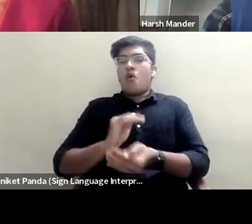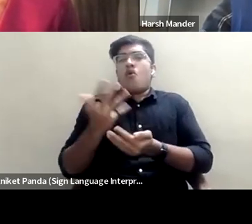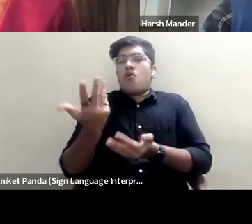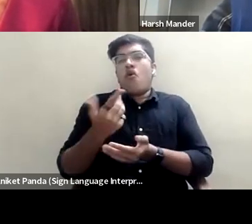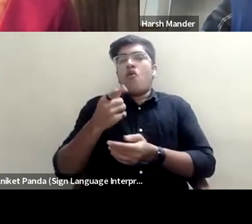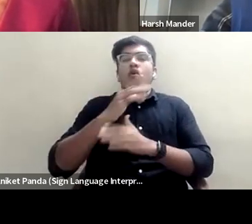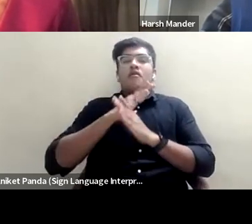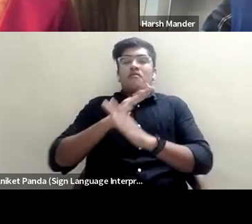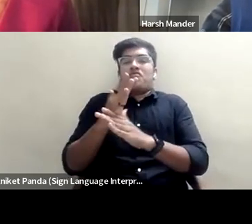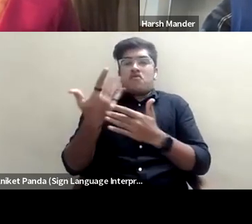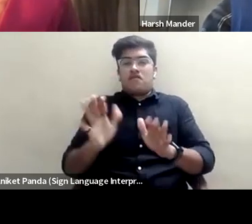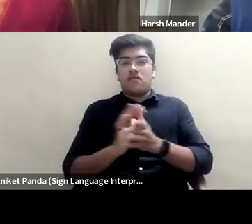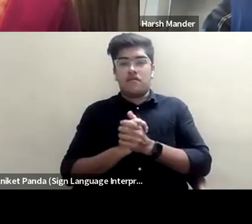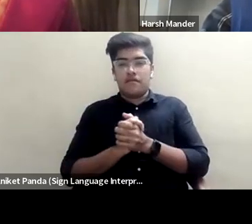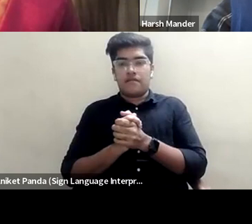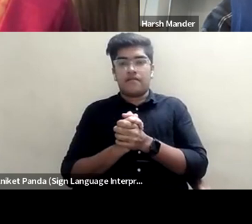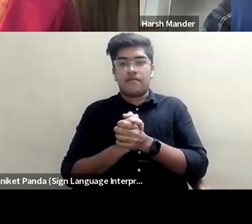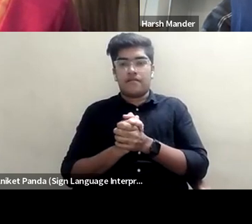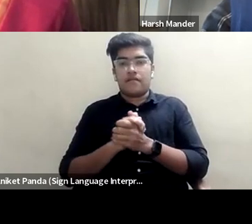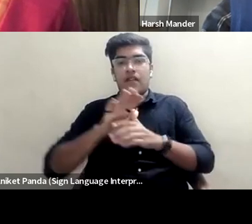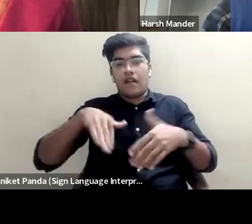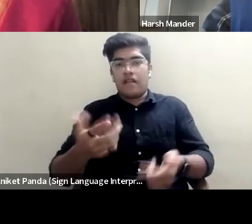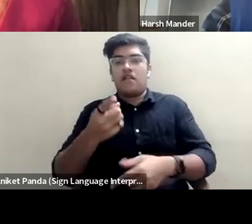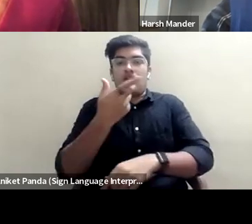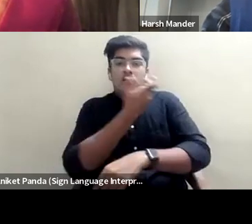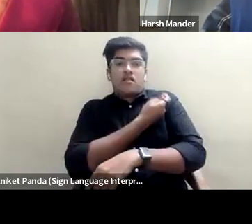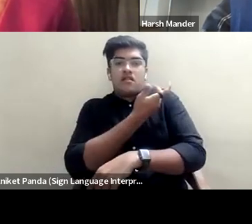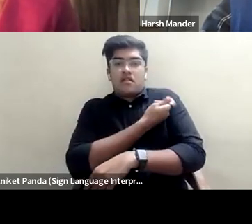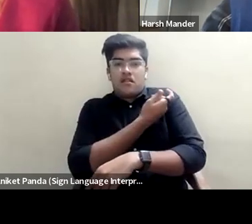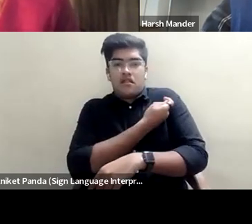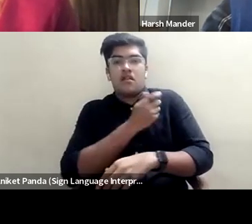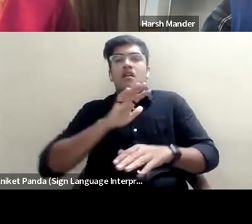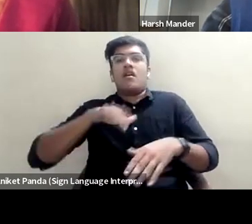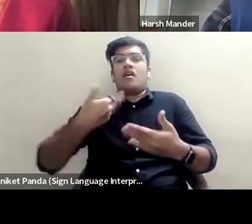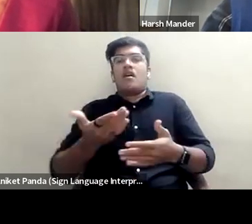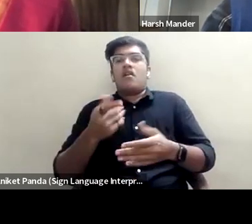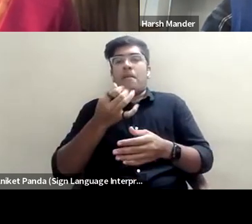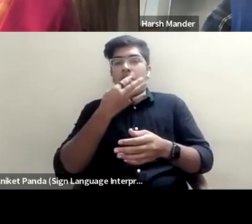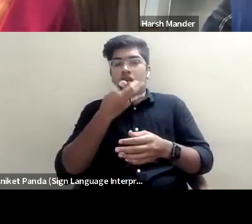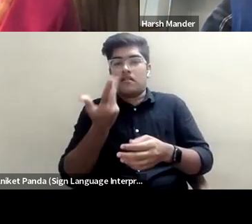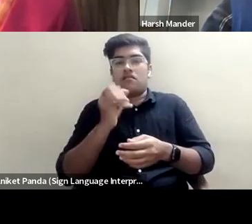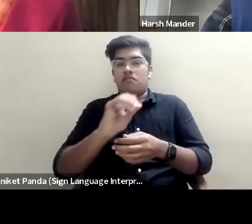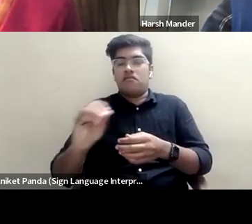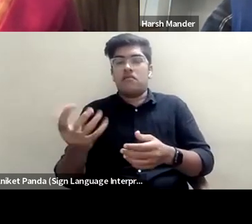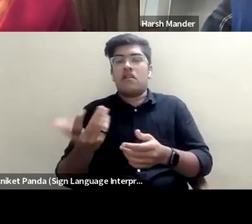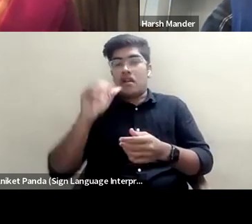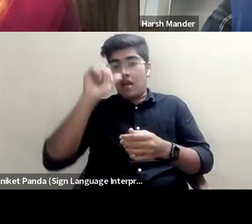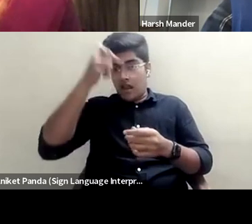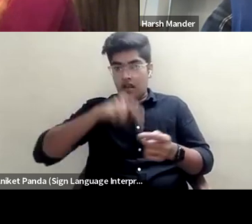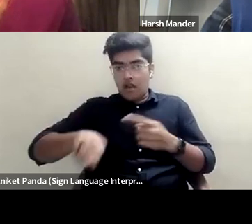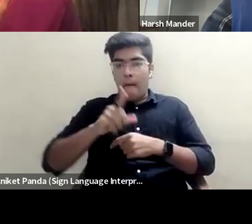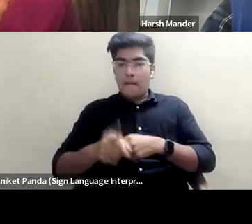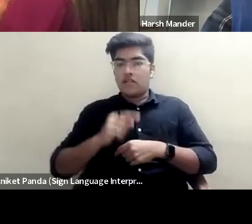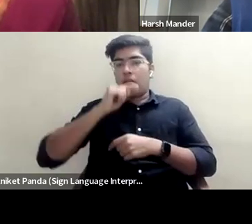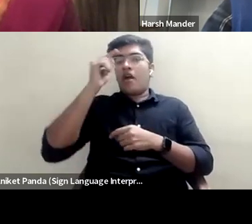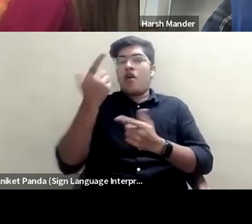Once you're born, then you have the vaccination, then you have the inoculations. India, we should be feeling proud of it